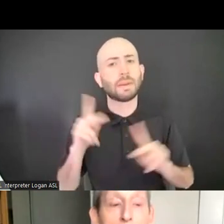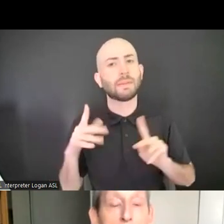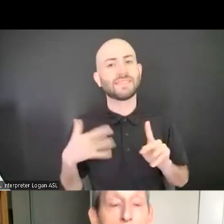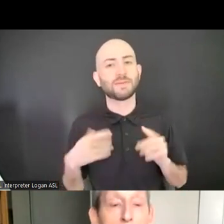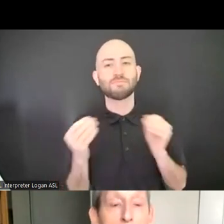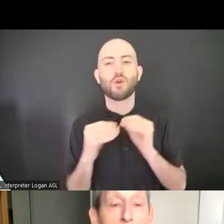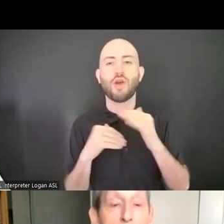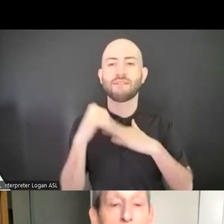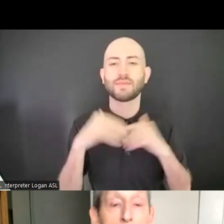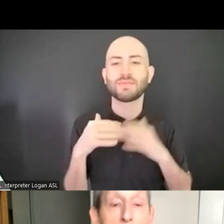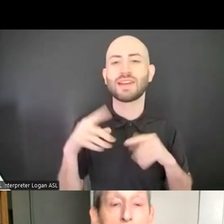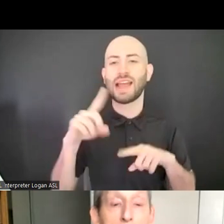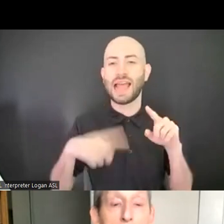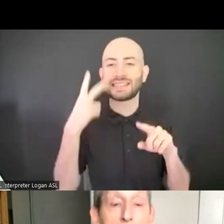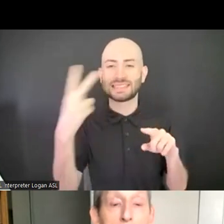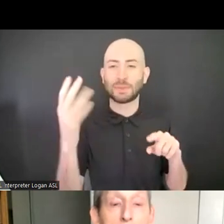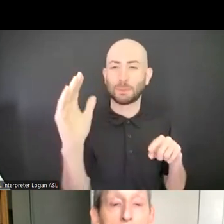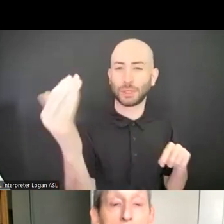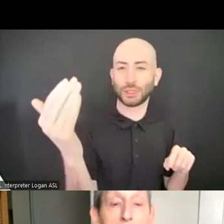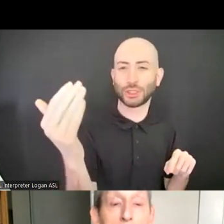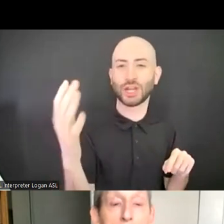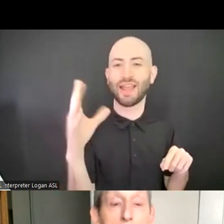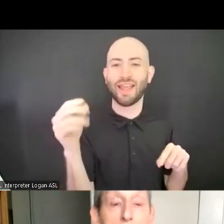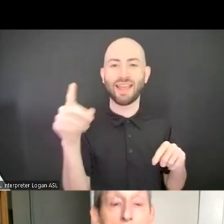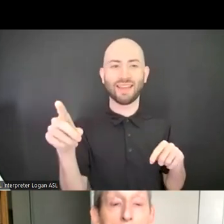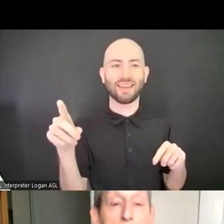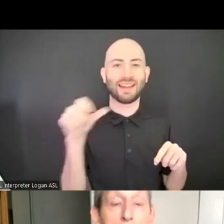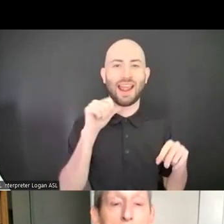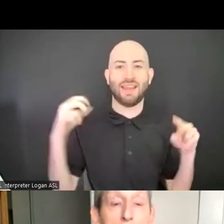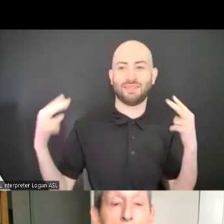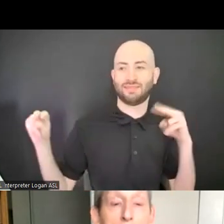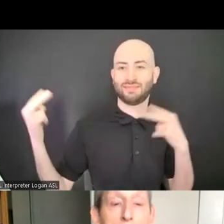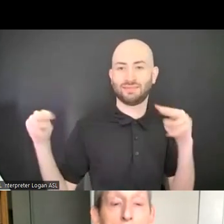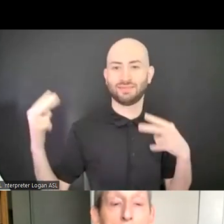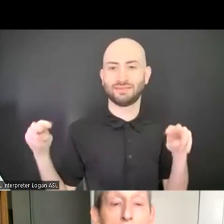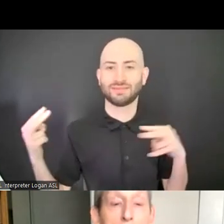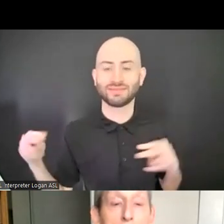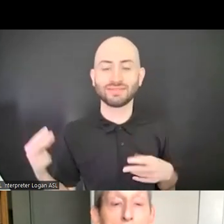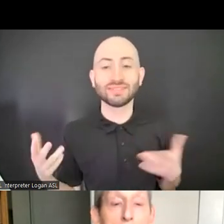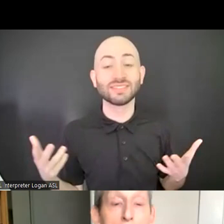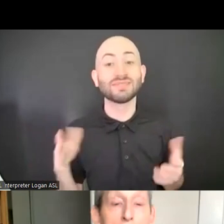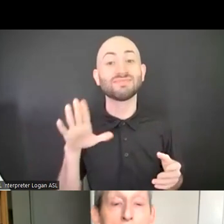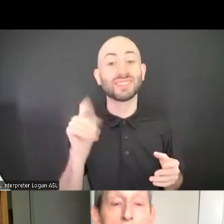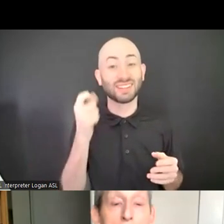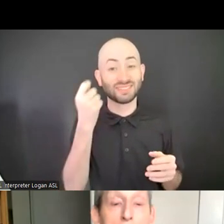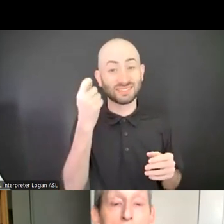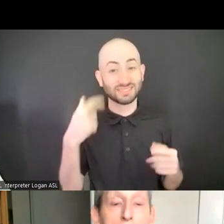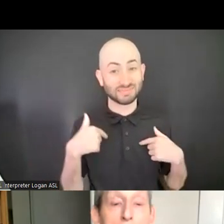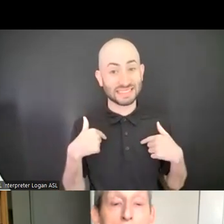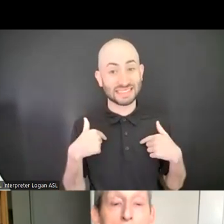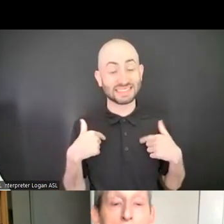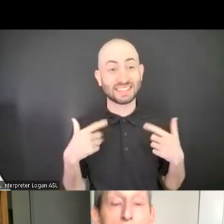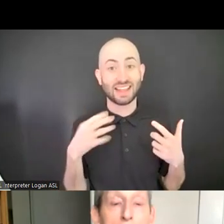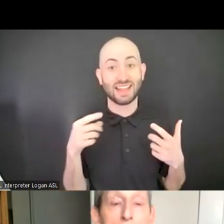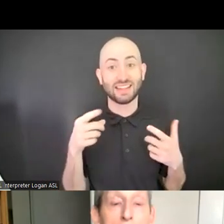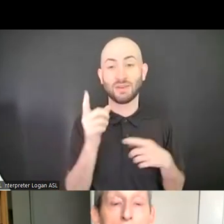mirror quite as clearly or maybe didn't feel like others were able to watch them as clearly but for me even a second of being in a